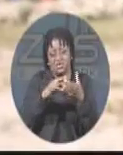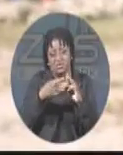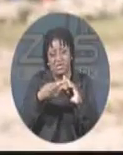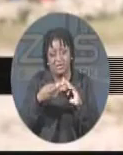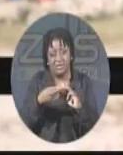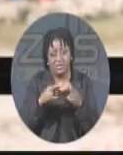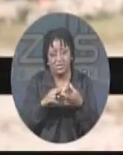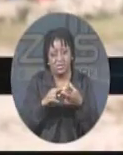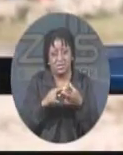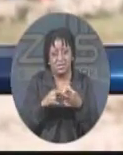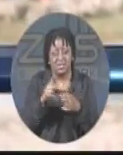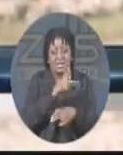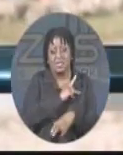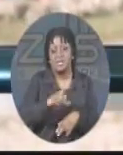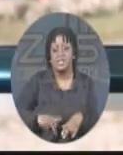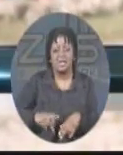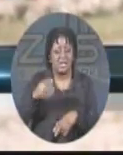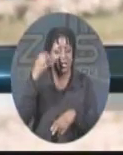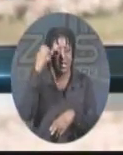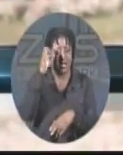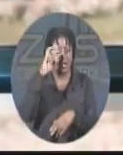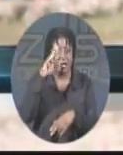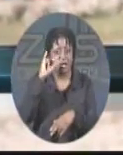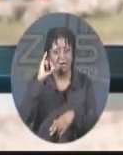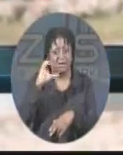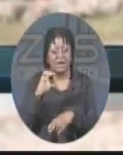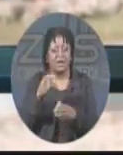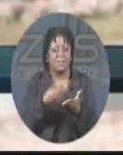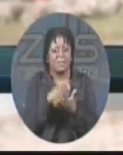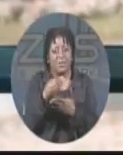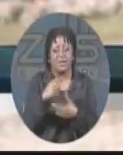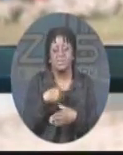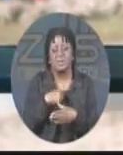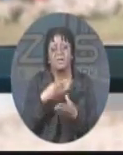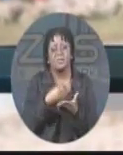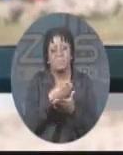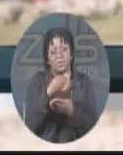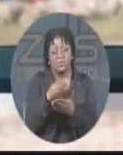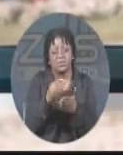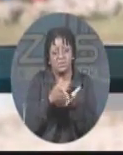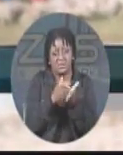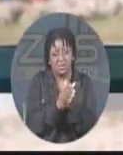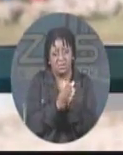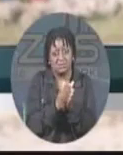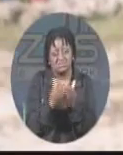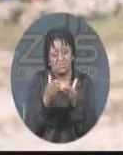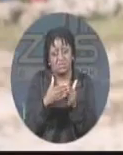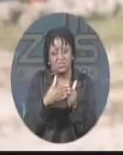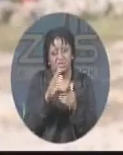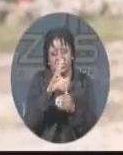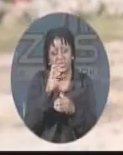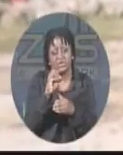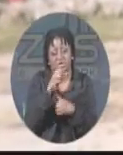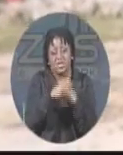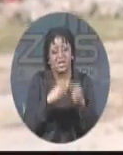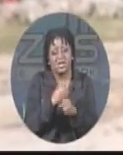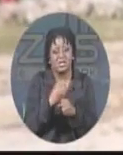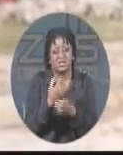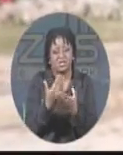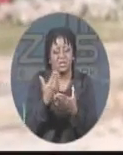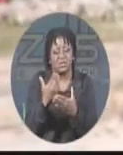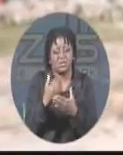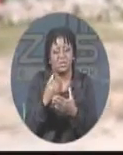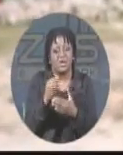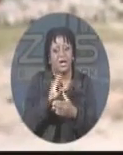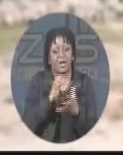about almost 30 years ago. I had Sensali on the renovation. I really wanted to test it out to make King proud